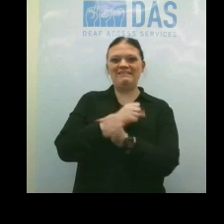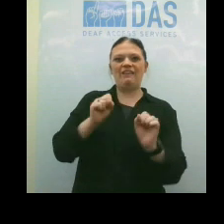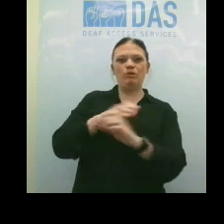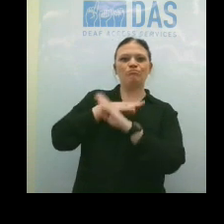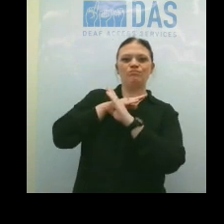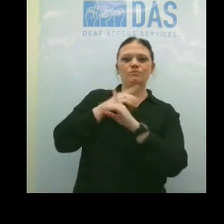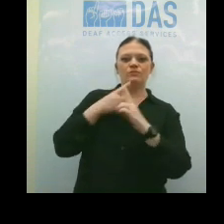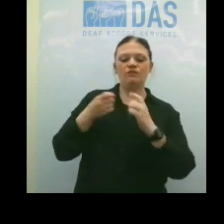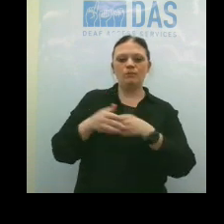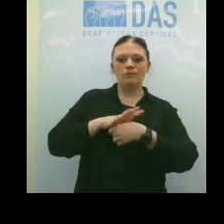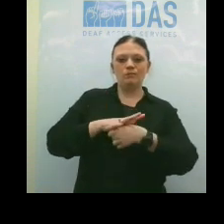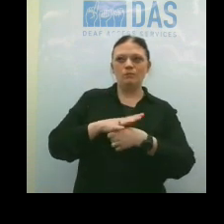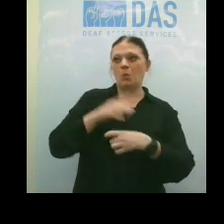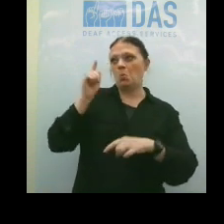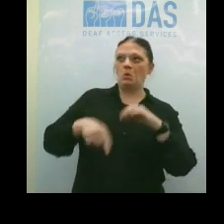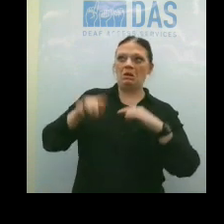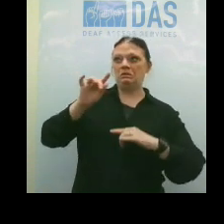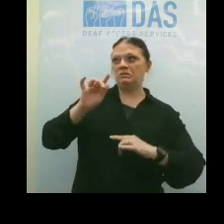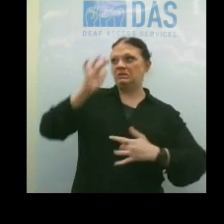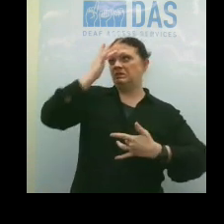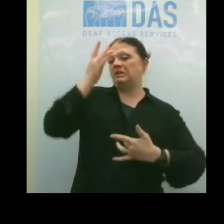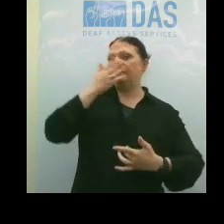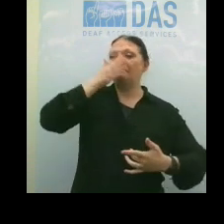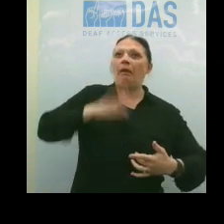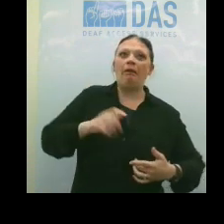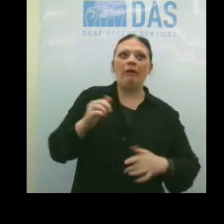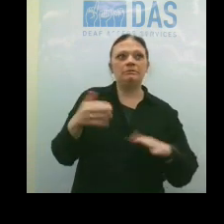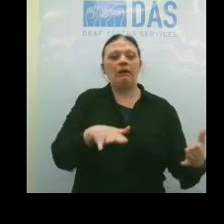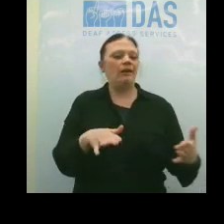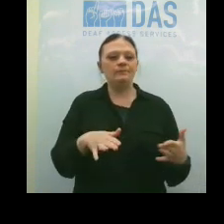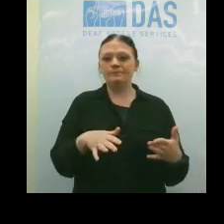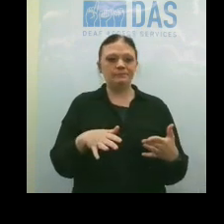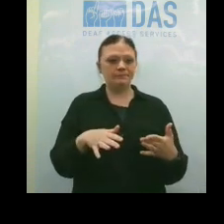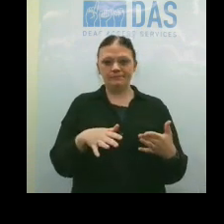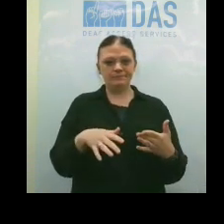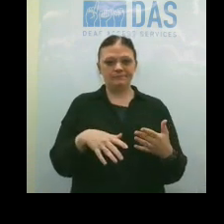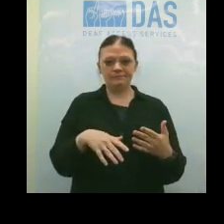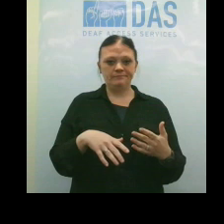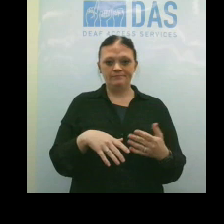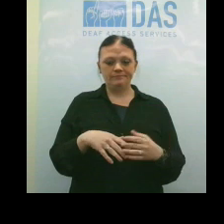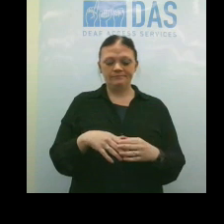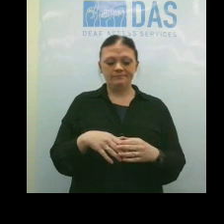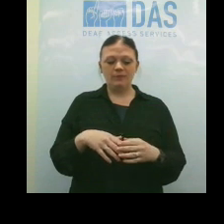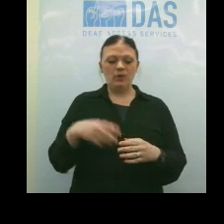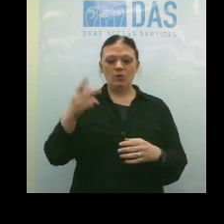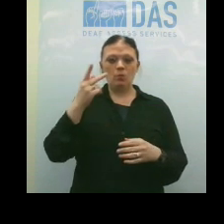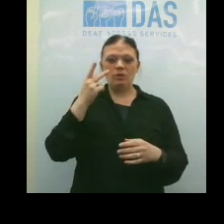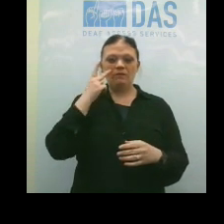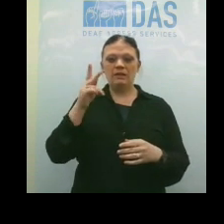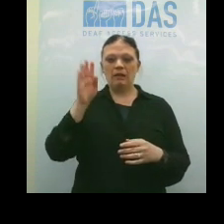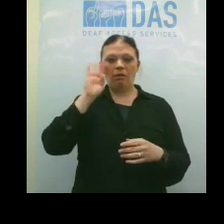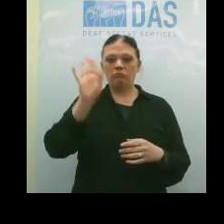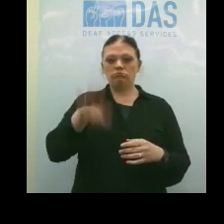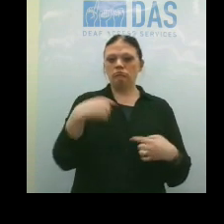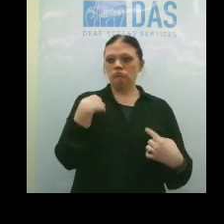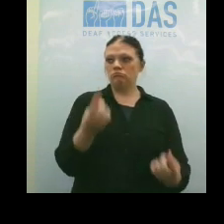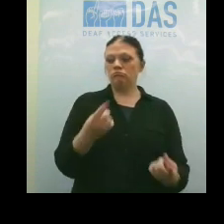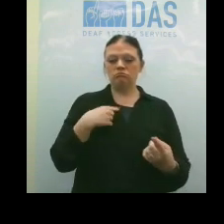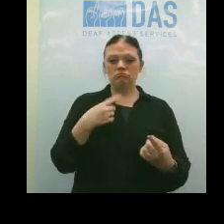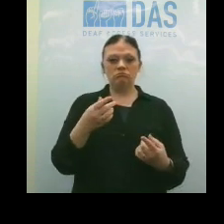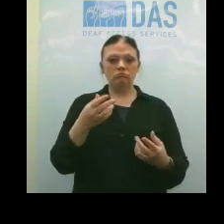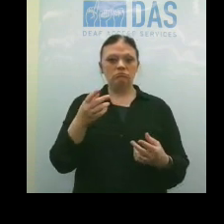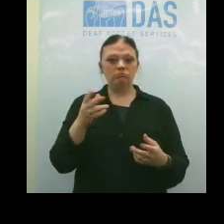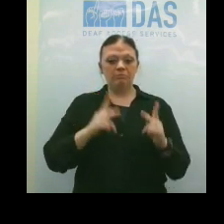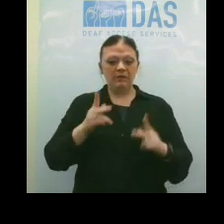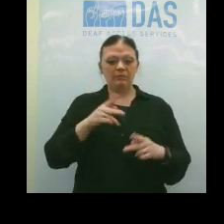contracting or getting seriously ill or dying from the coronavirus. We have seen that throughout. And as you see, there are individuals in their 30s